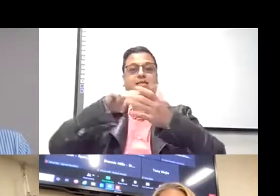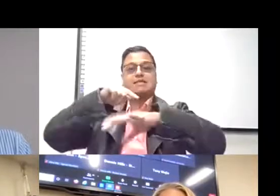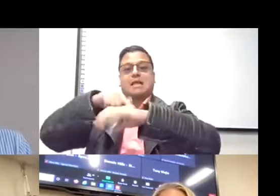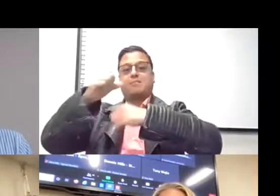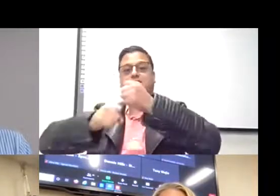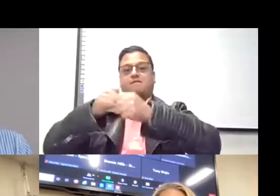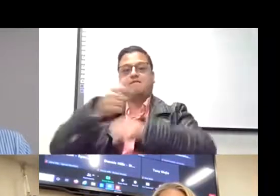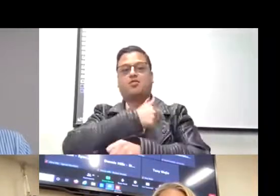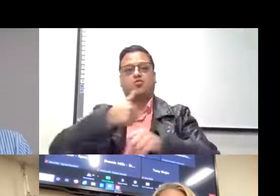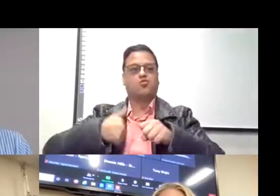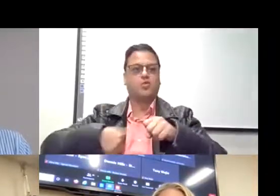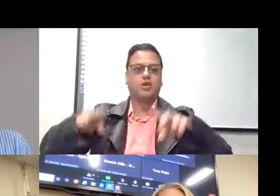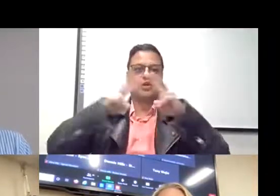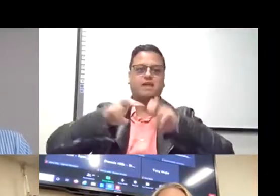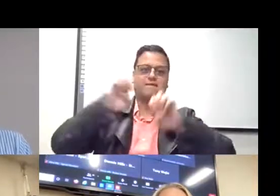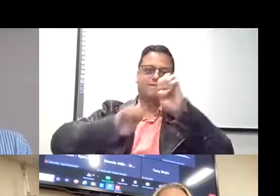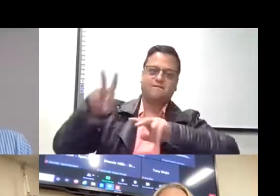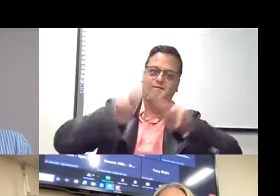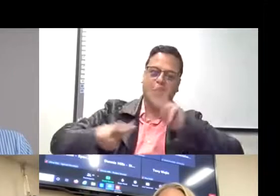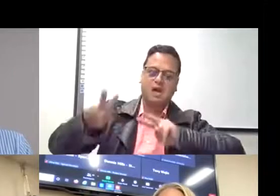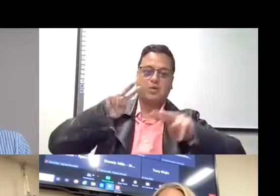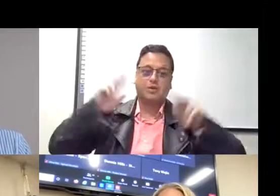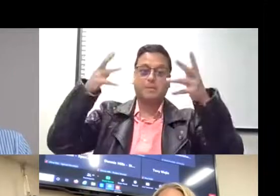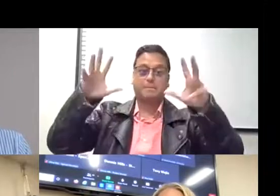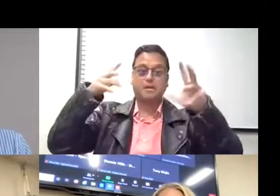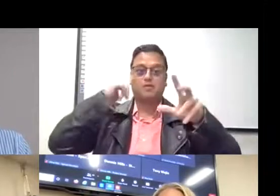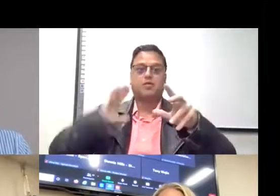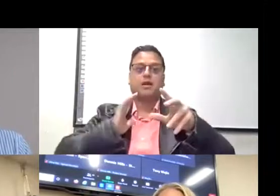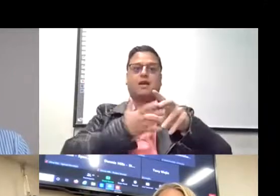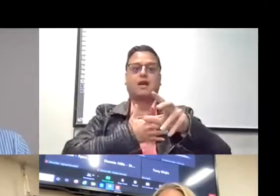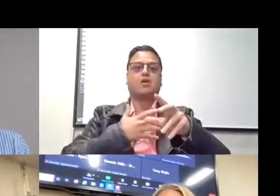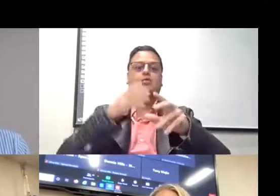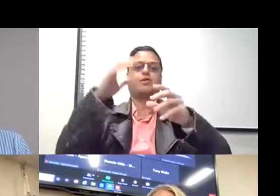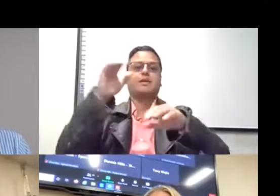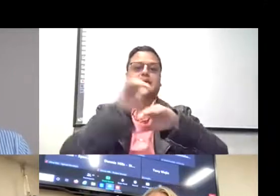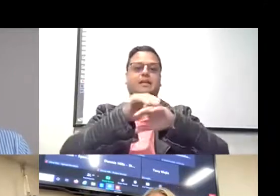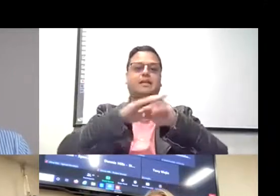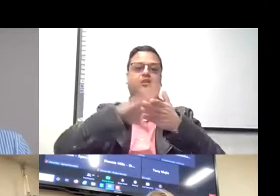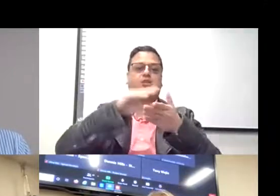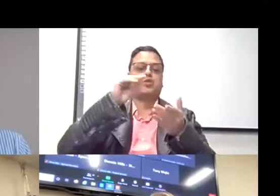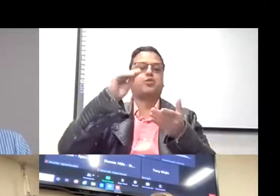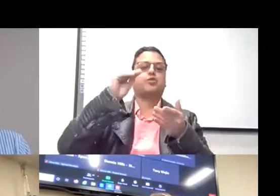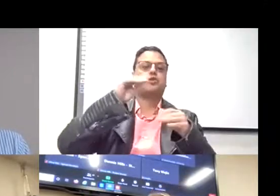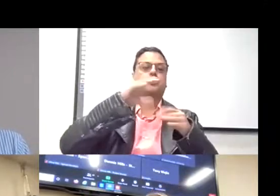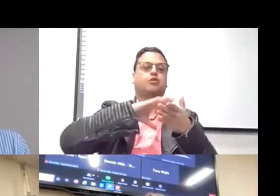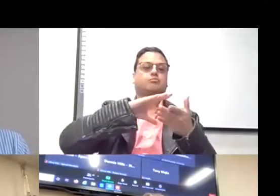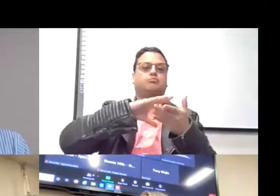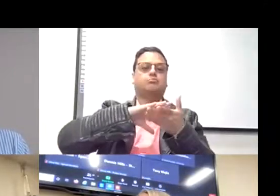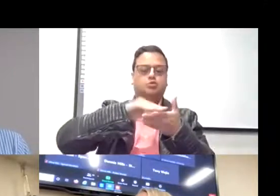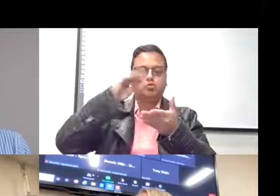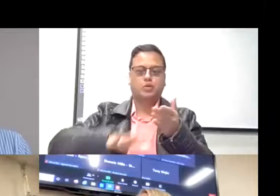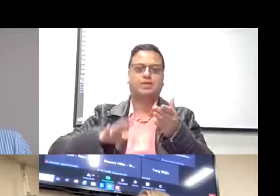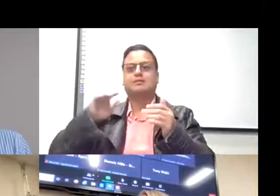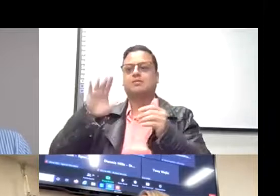are evaluating the completion of our English learner students with their assessments, the growth that we've been tracking throughout the